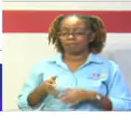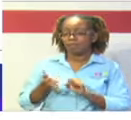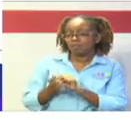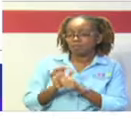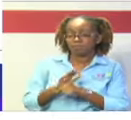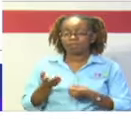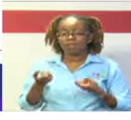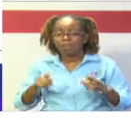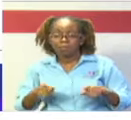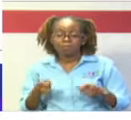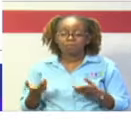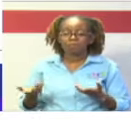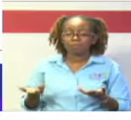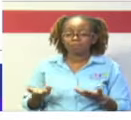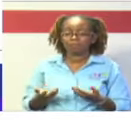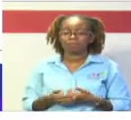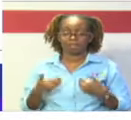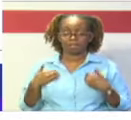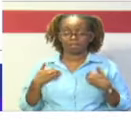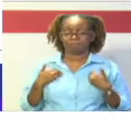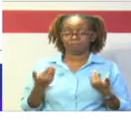on in terms of physical therapy